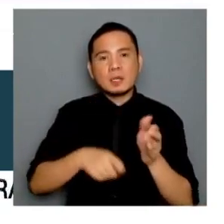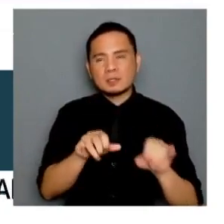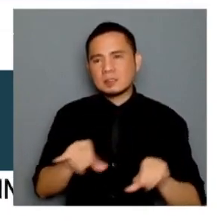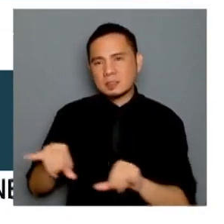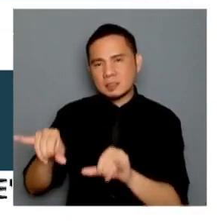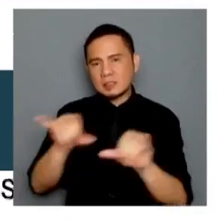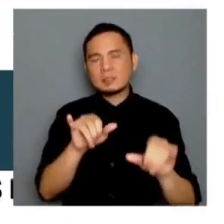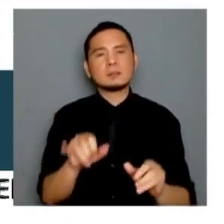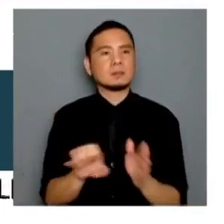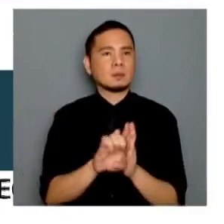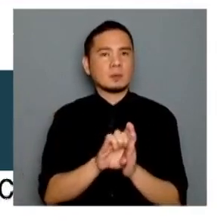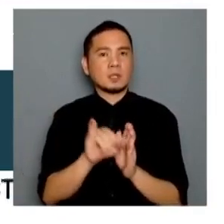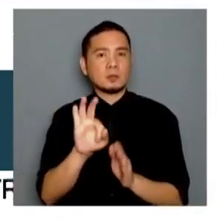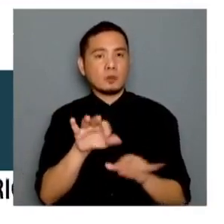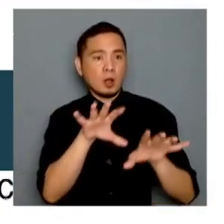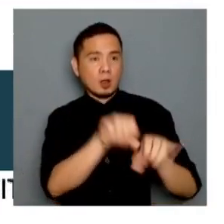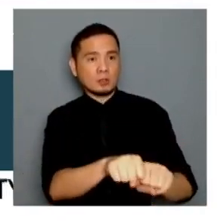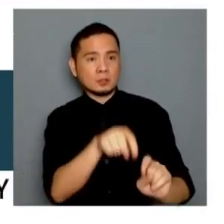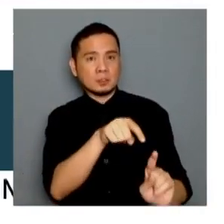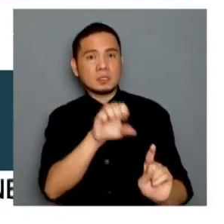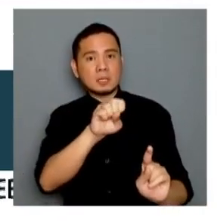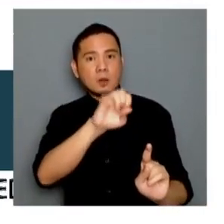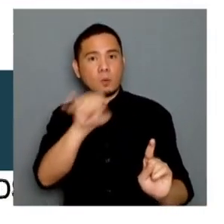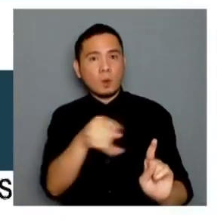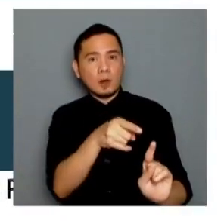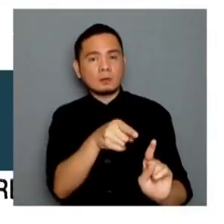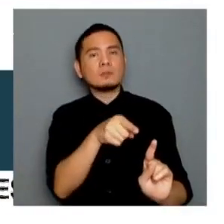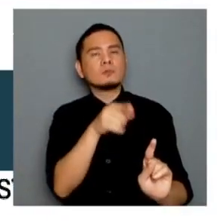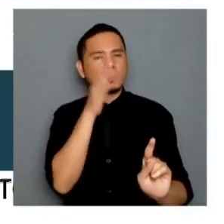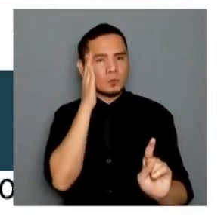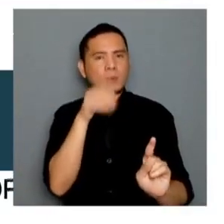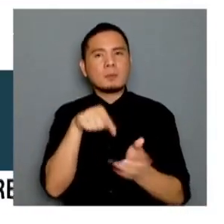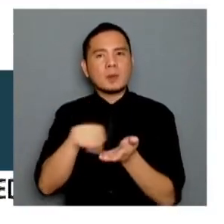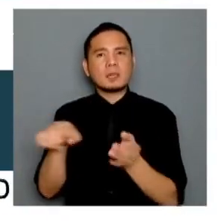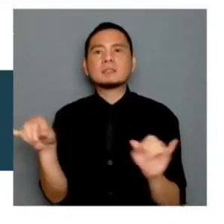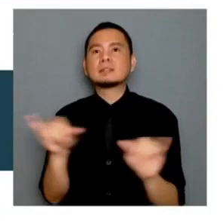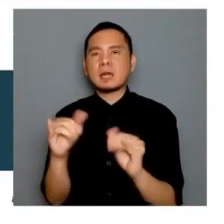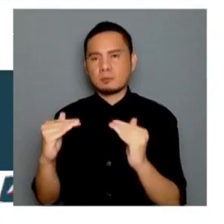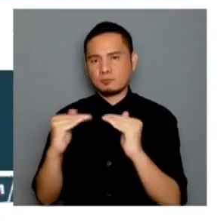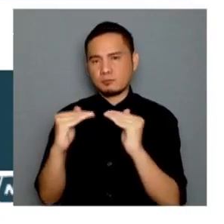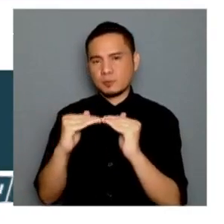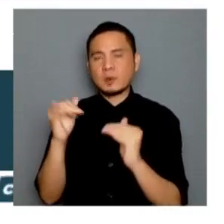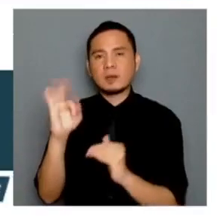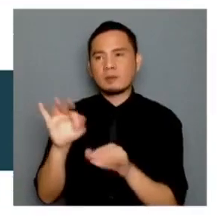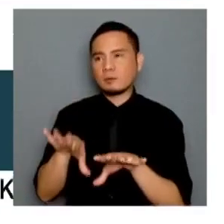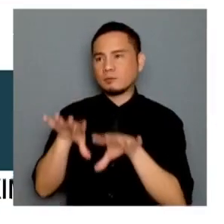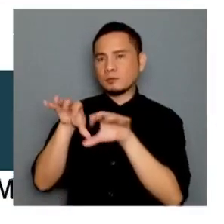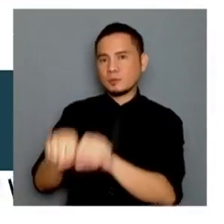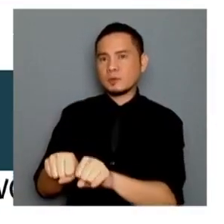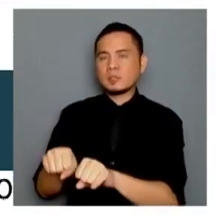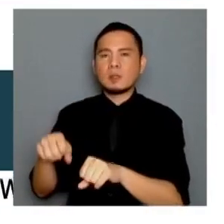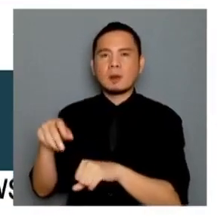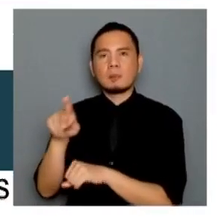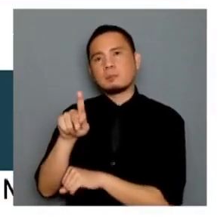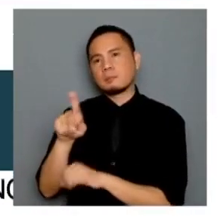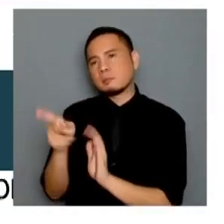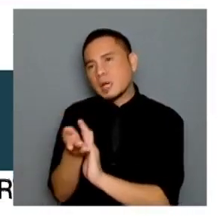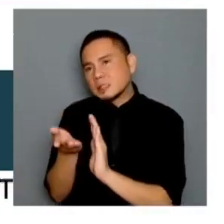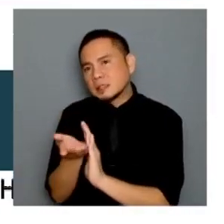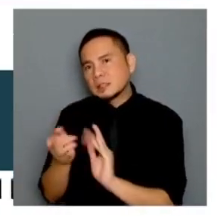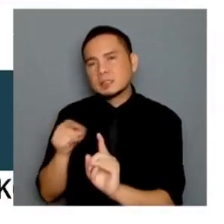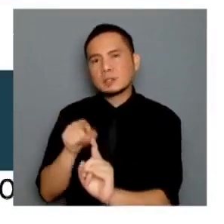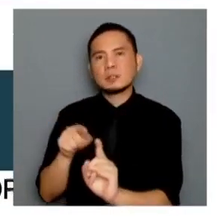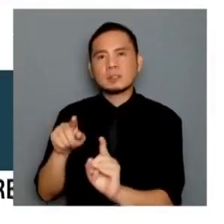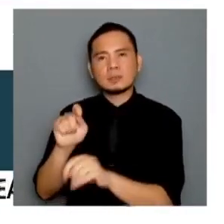caught for a traffic violation in San Juan, you should pay the same amount if you will be caught for the same violation, for instance, in Pasig, in Taguig, Manila,